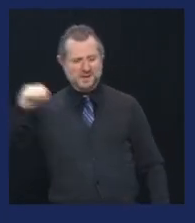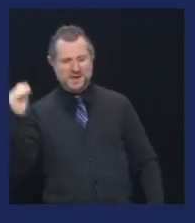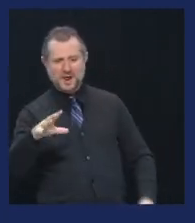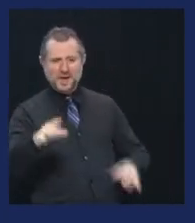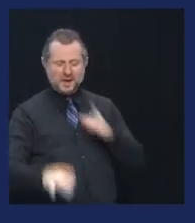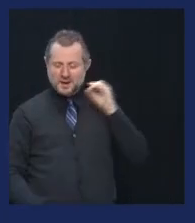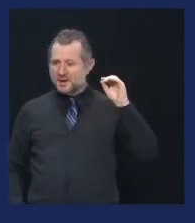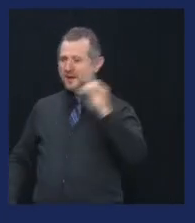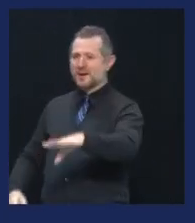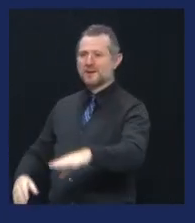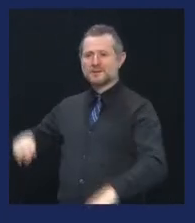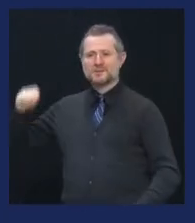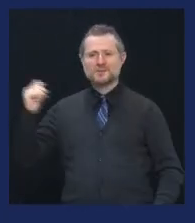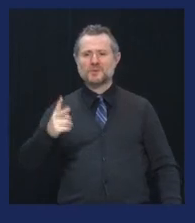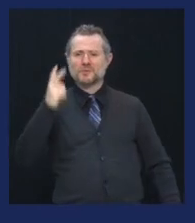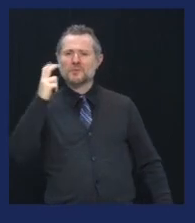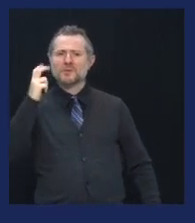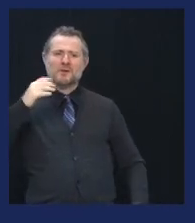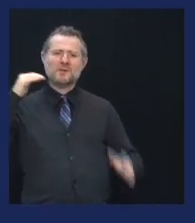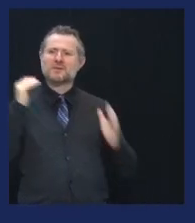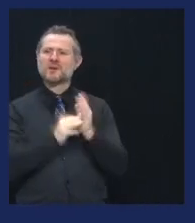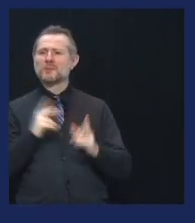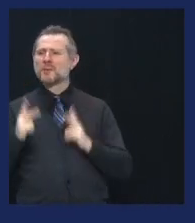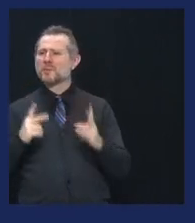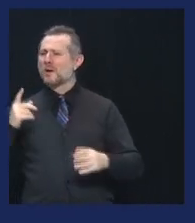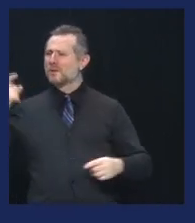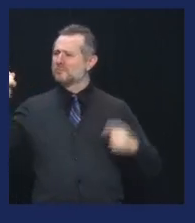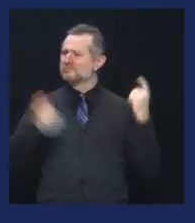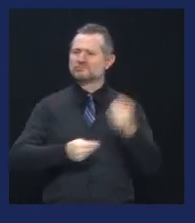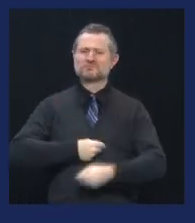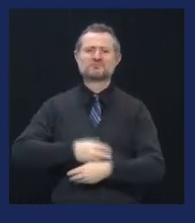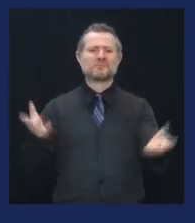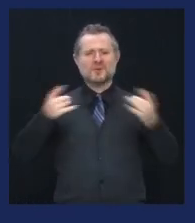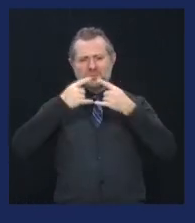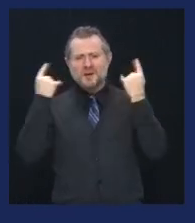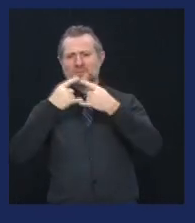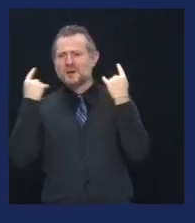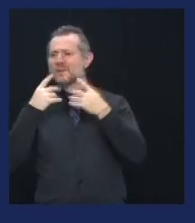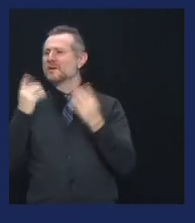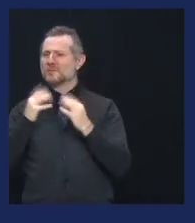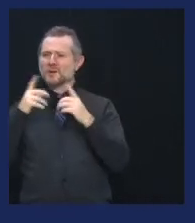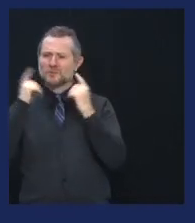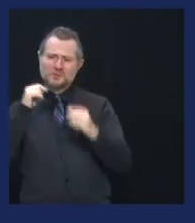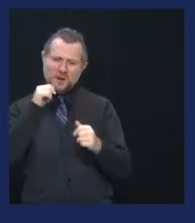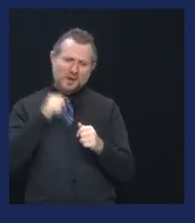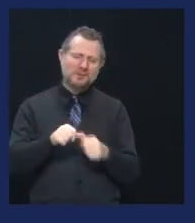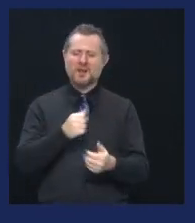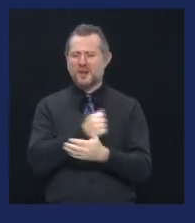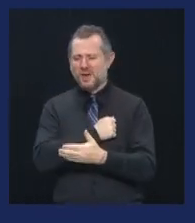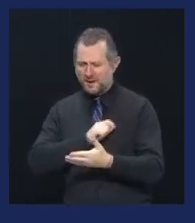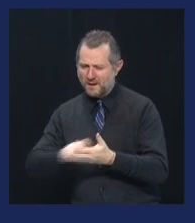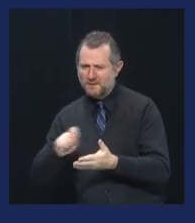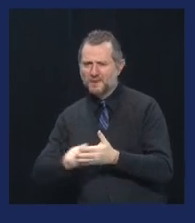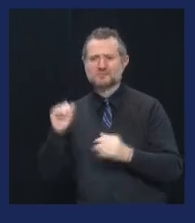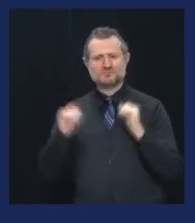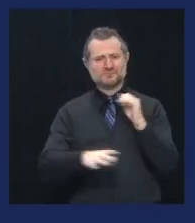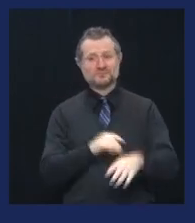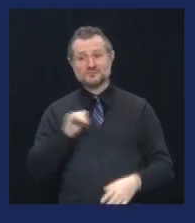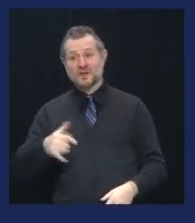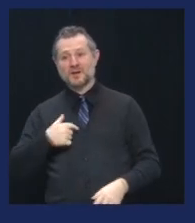sent masks and notes and love to New Yorkers at our time of struggle. There was light when we opened our new